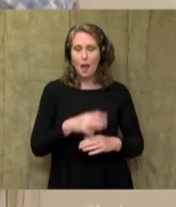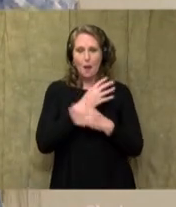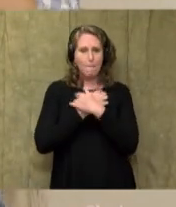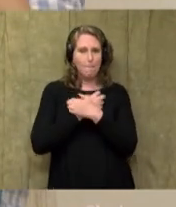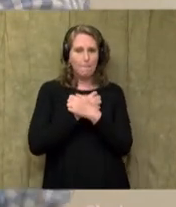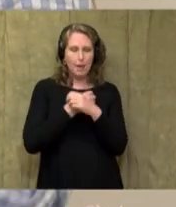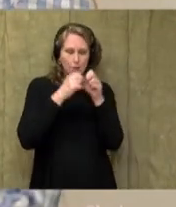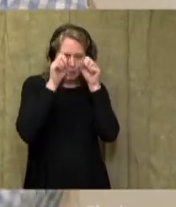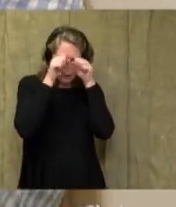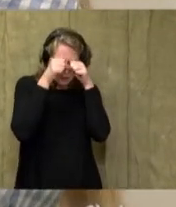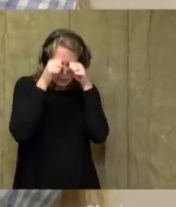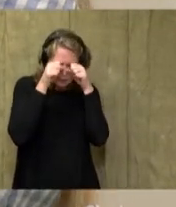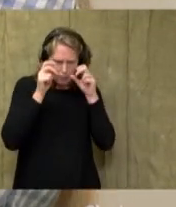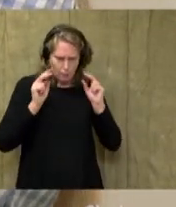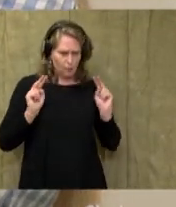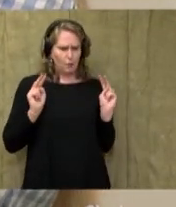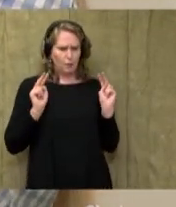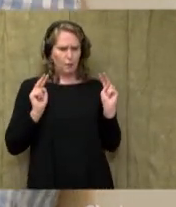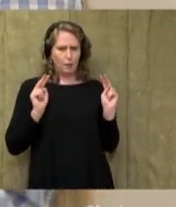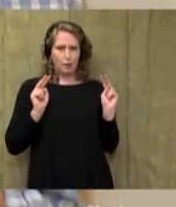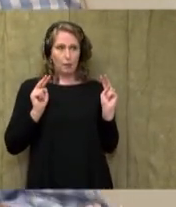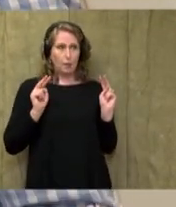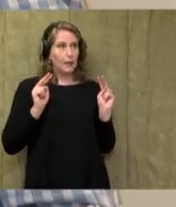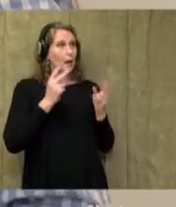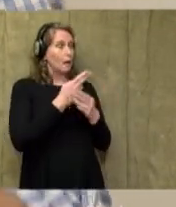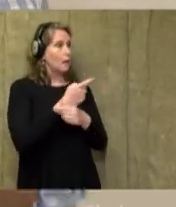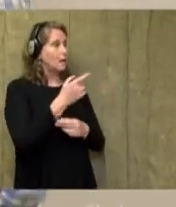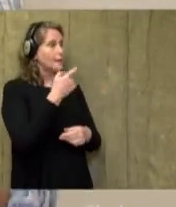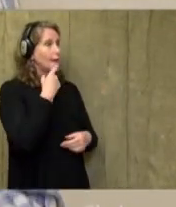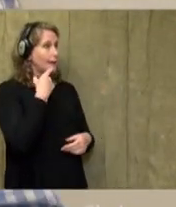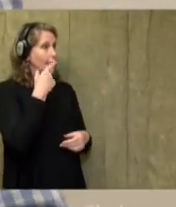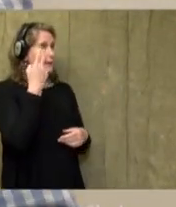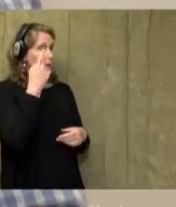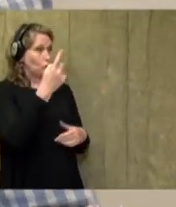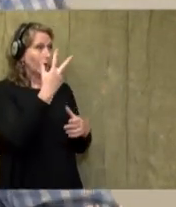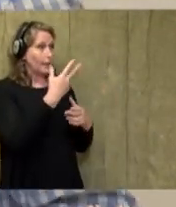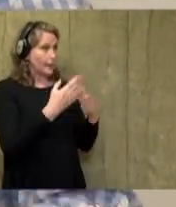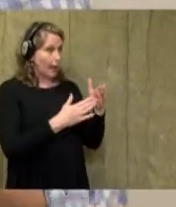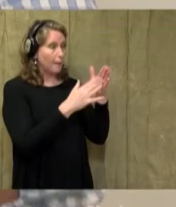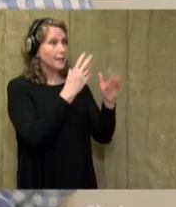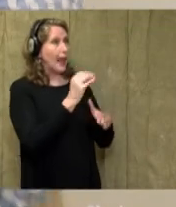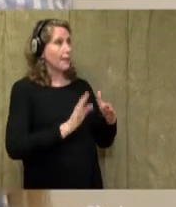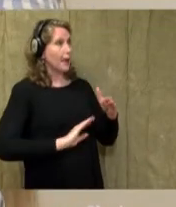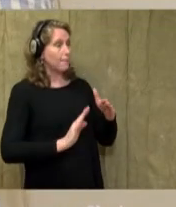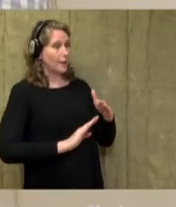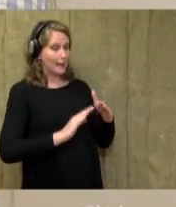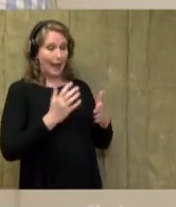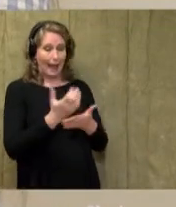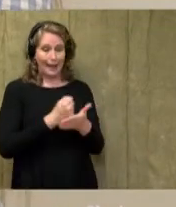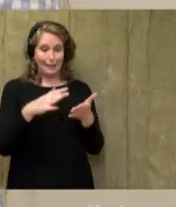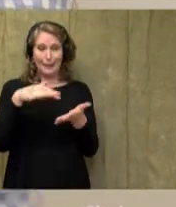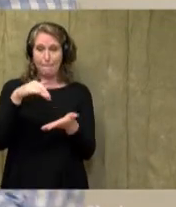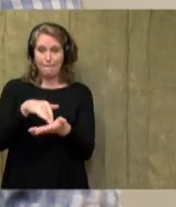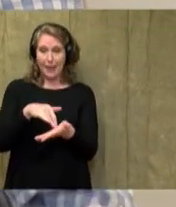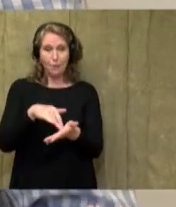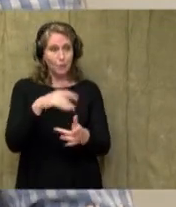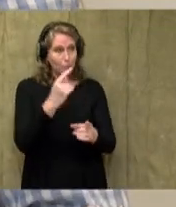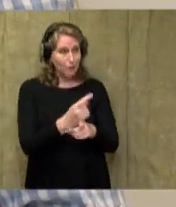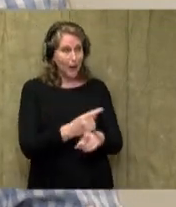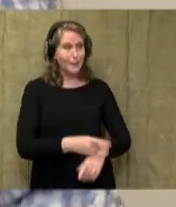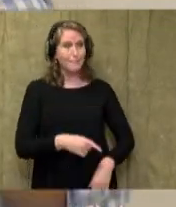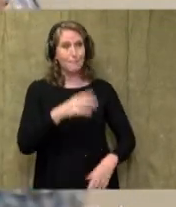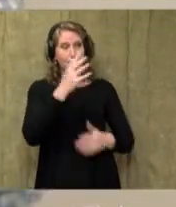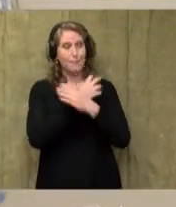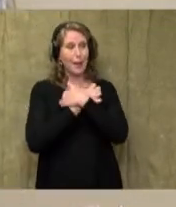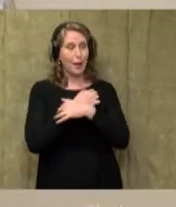rubbed his eyes and watched. See, Bear, you get the tops and the bottoms. I get the middles. Yes, sir,